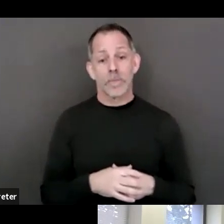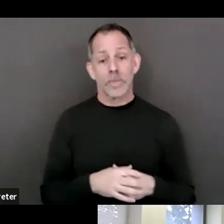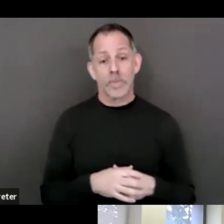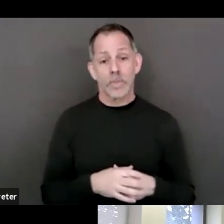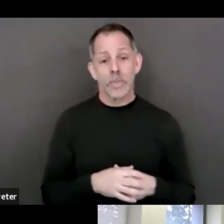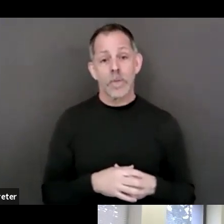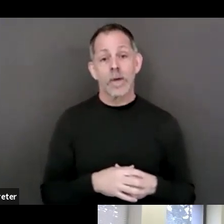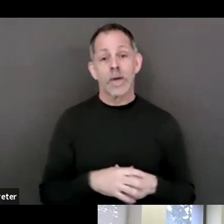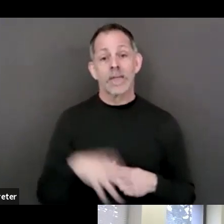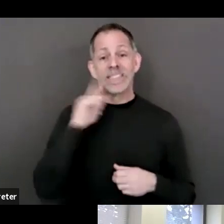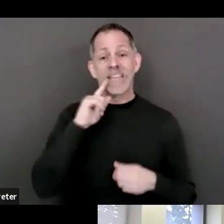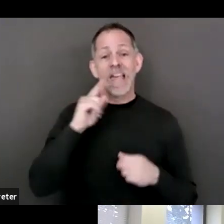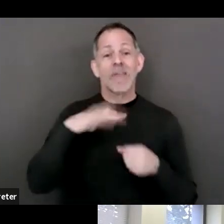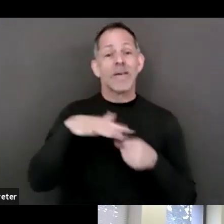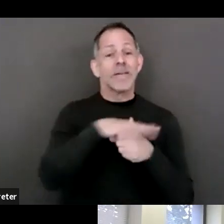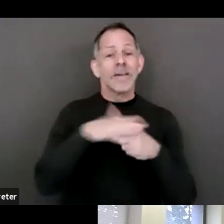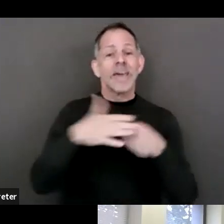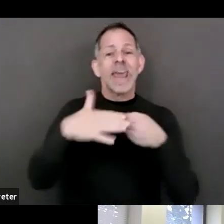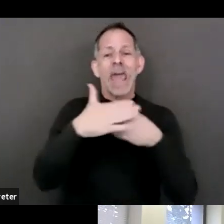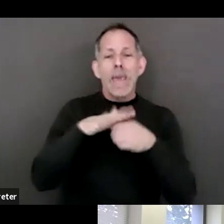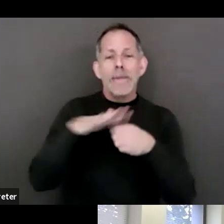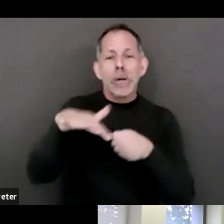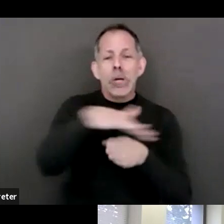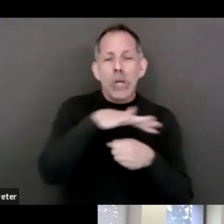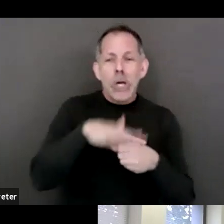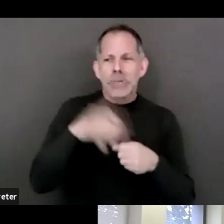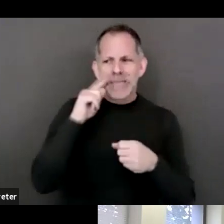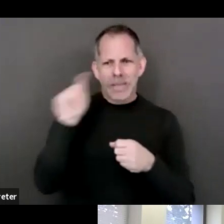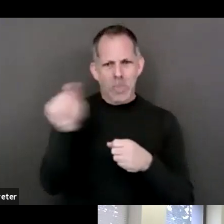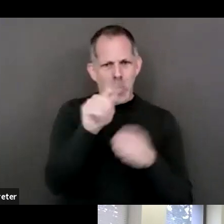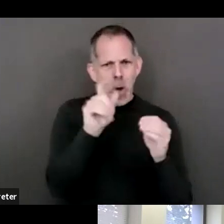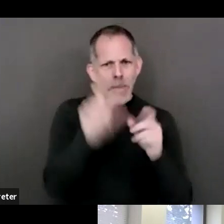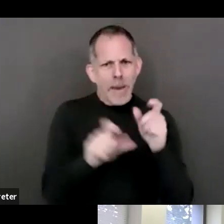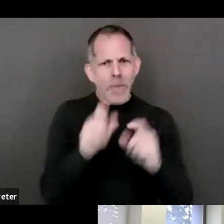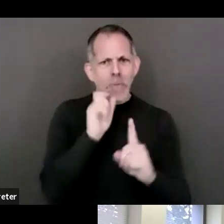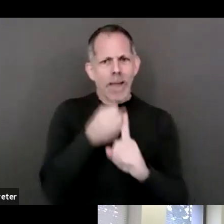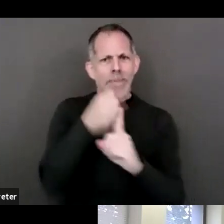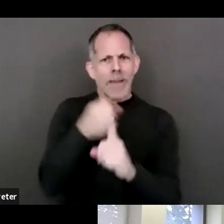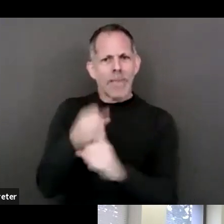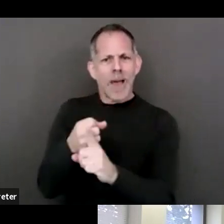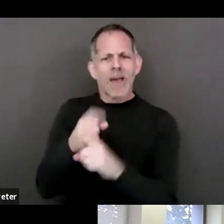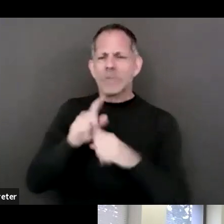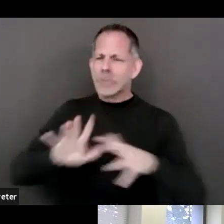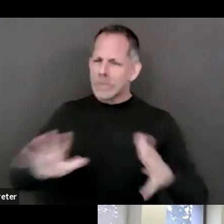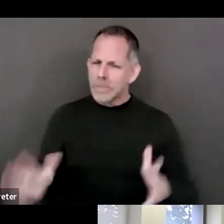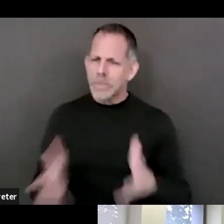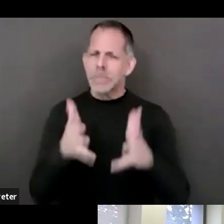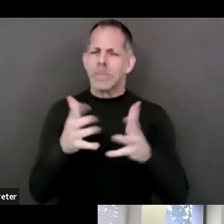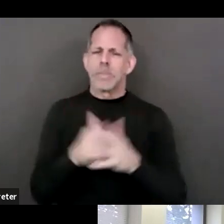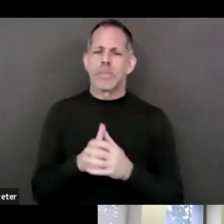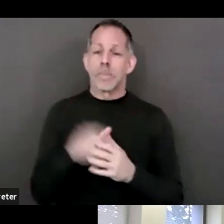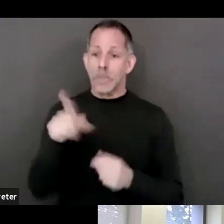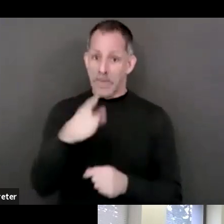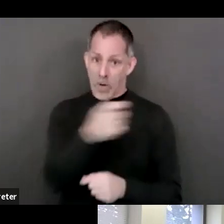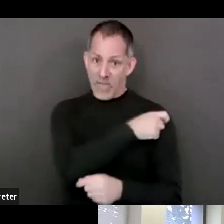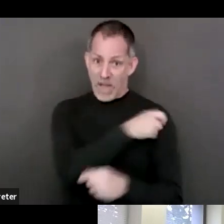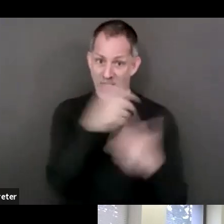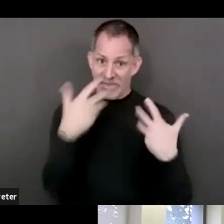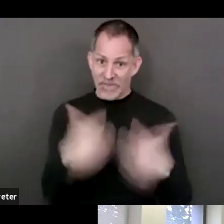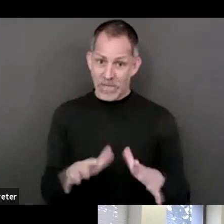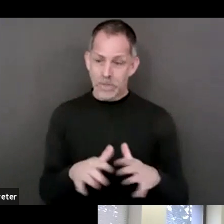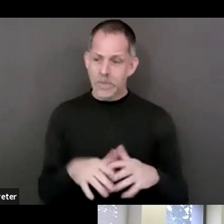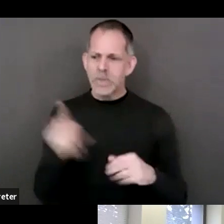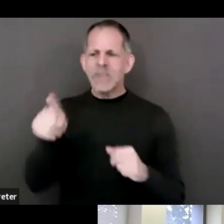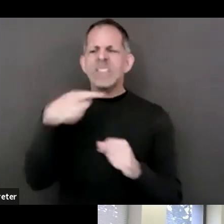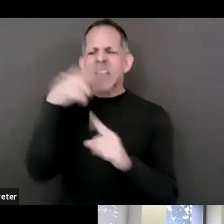said, encourage each other. If you're already vaccinated, that's awesome. Encourage your friends and neighbors who aren't to go get vaccinated. That's